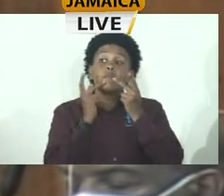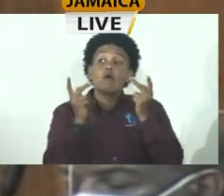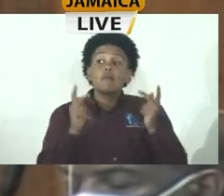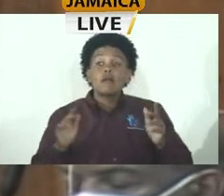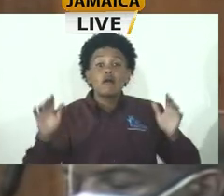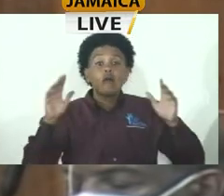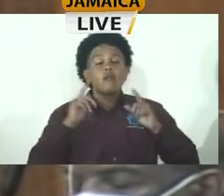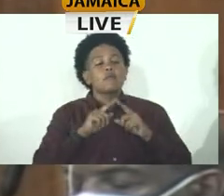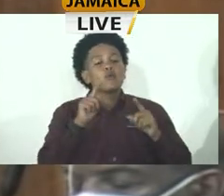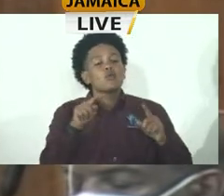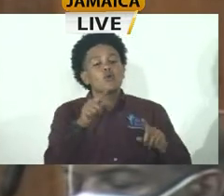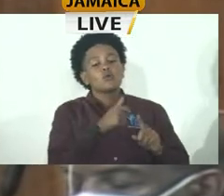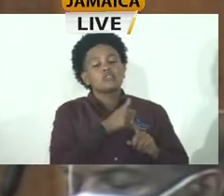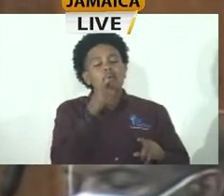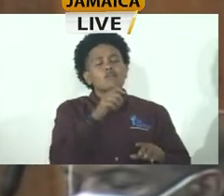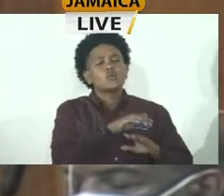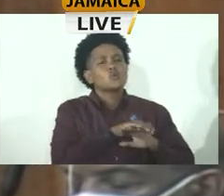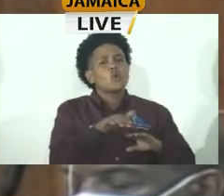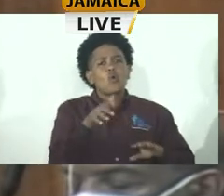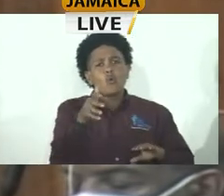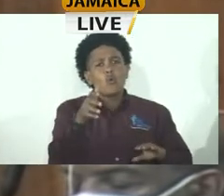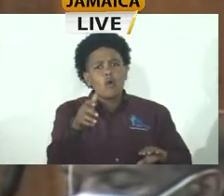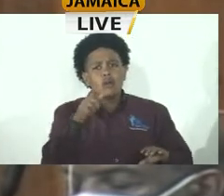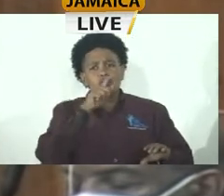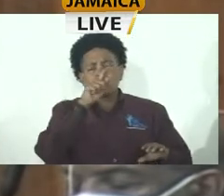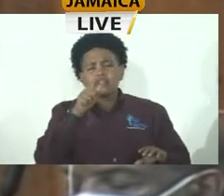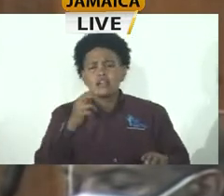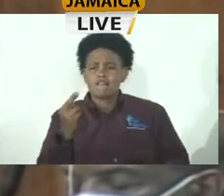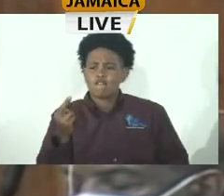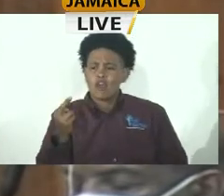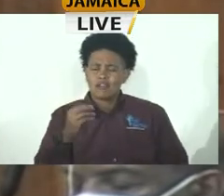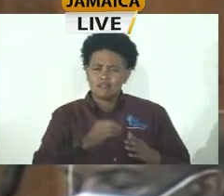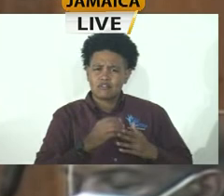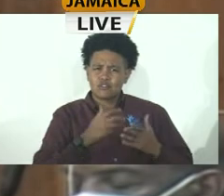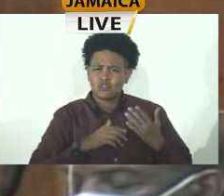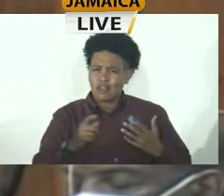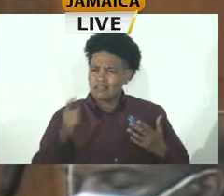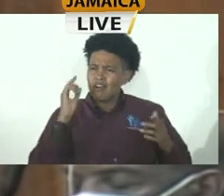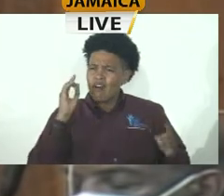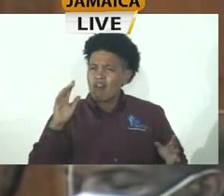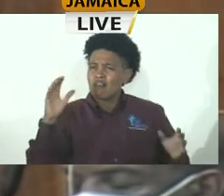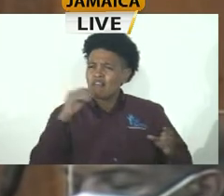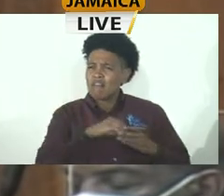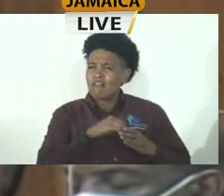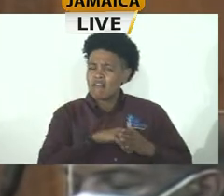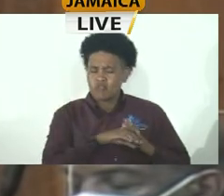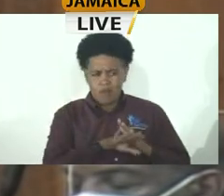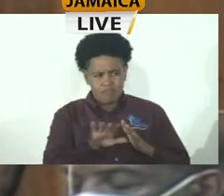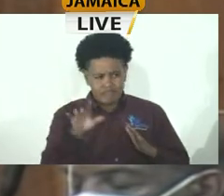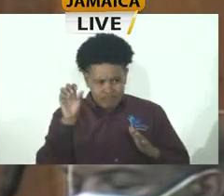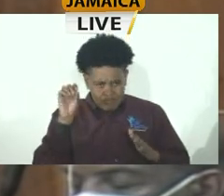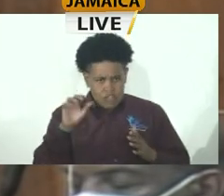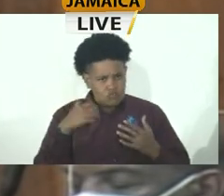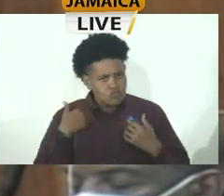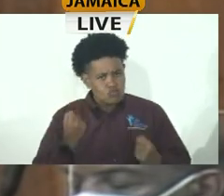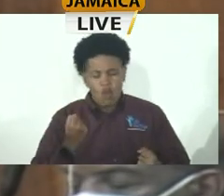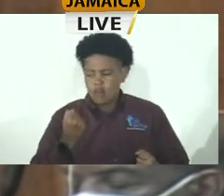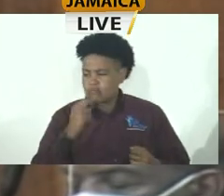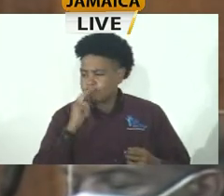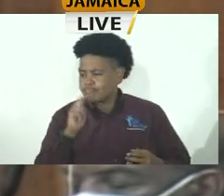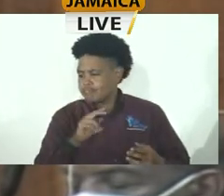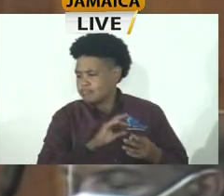and to those who don't want to be friends of the society madam speaker as you have already